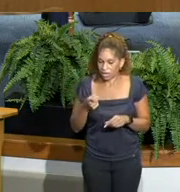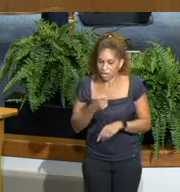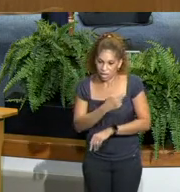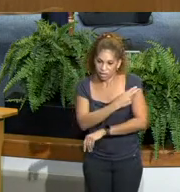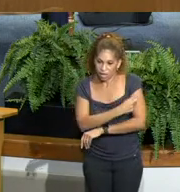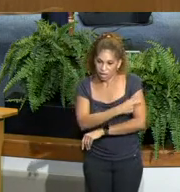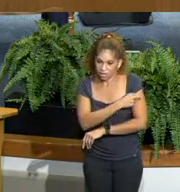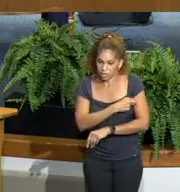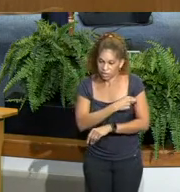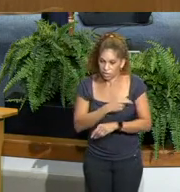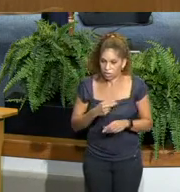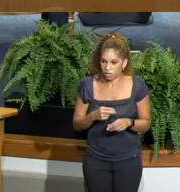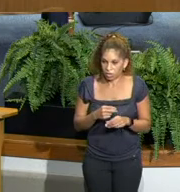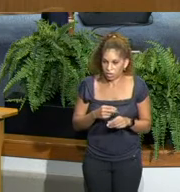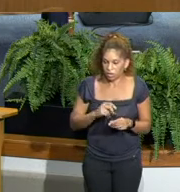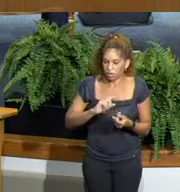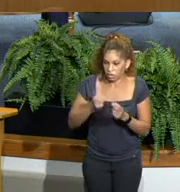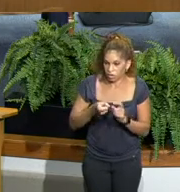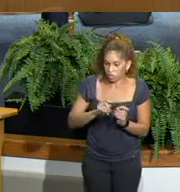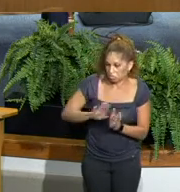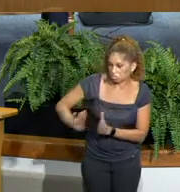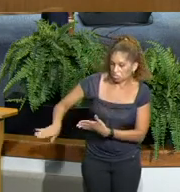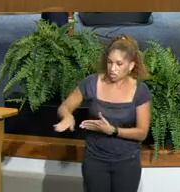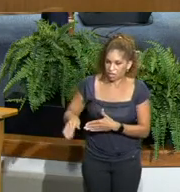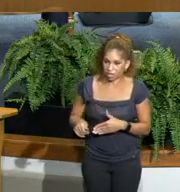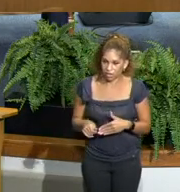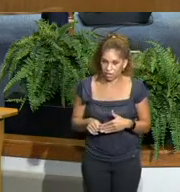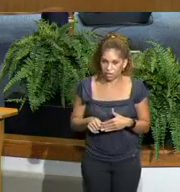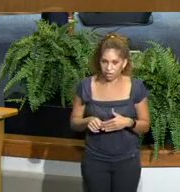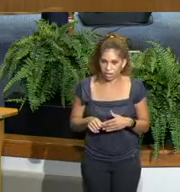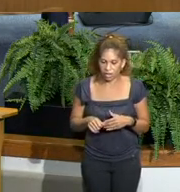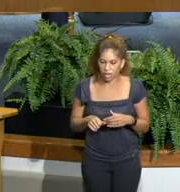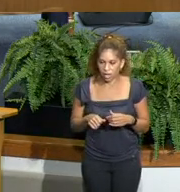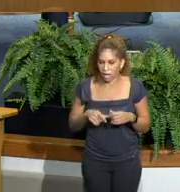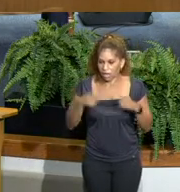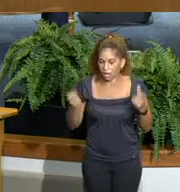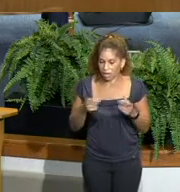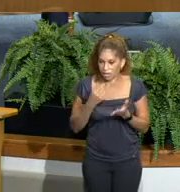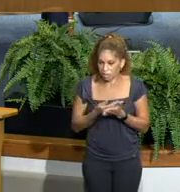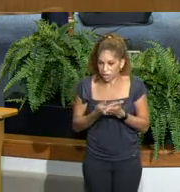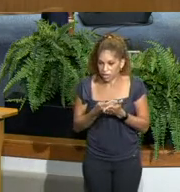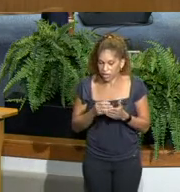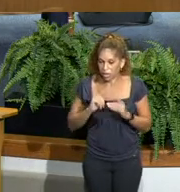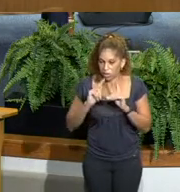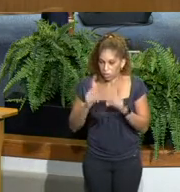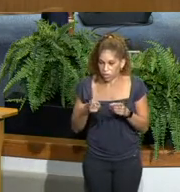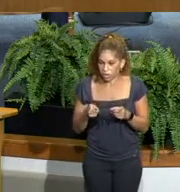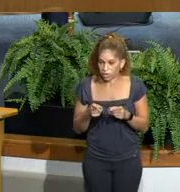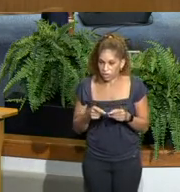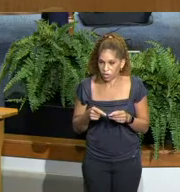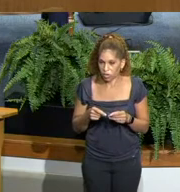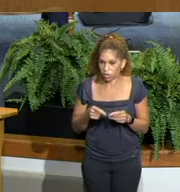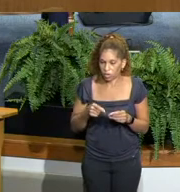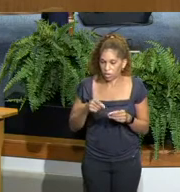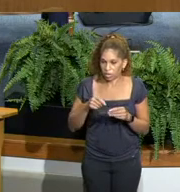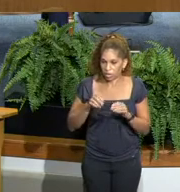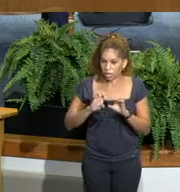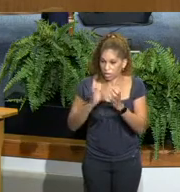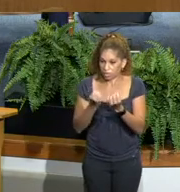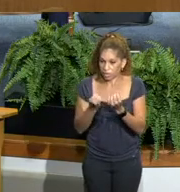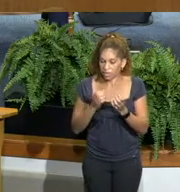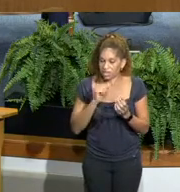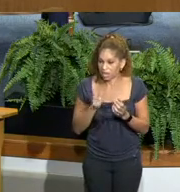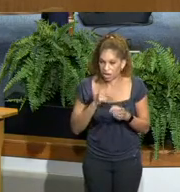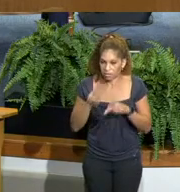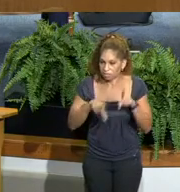that 6 to 8% of all the COVID money went to corporations rather than to the people and the essential workers. We know that that